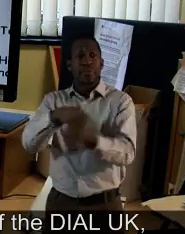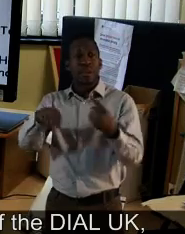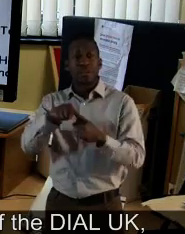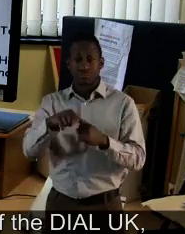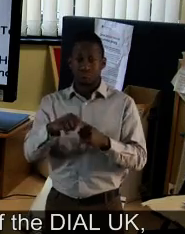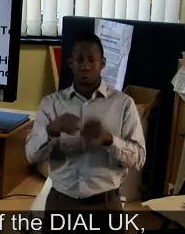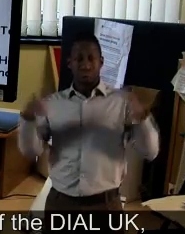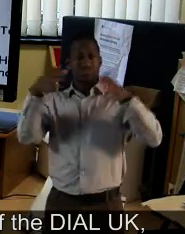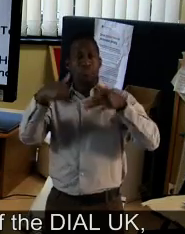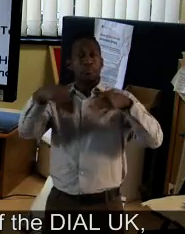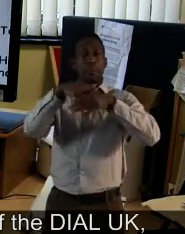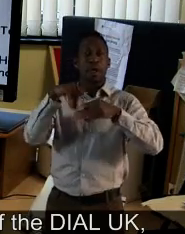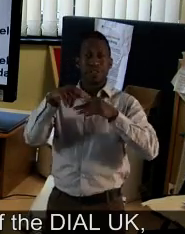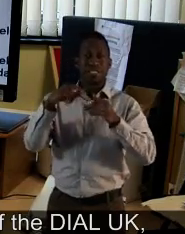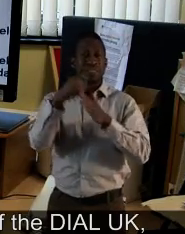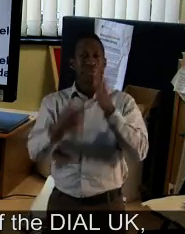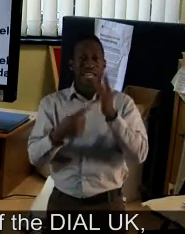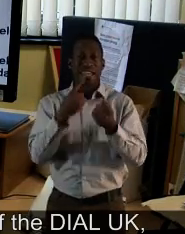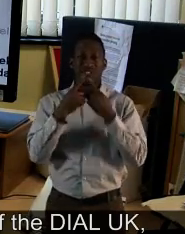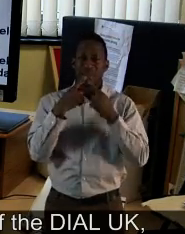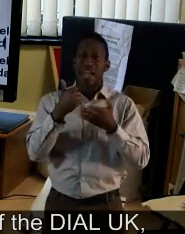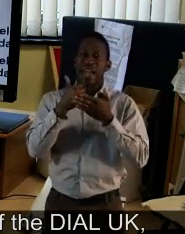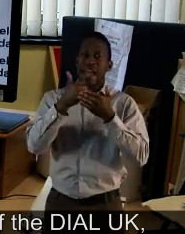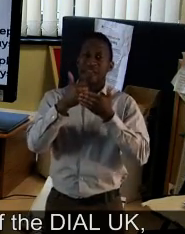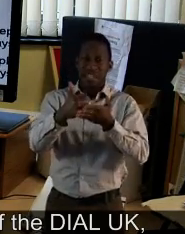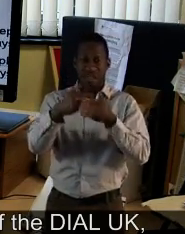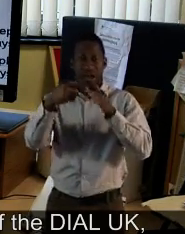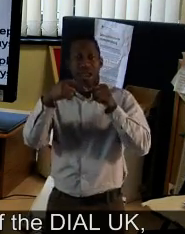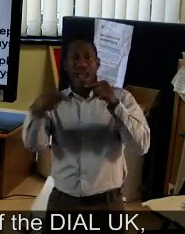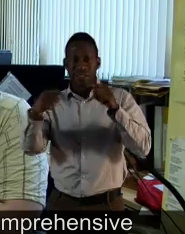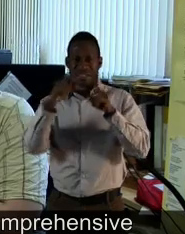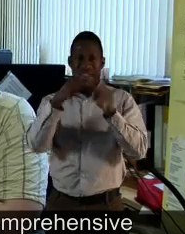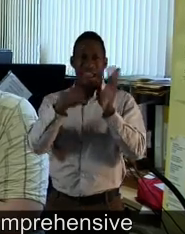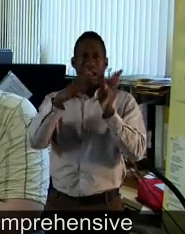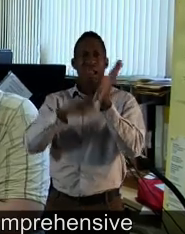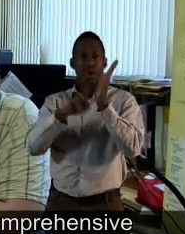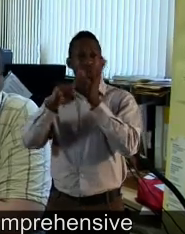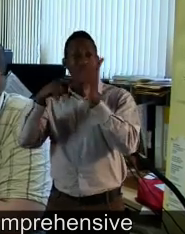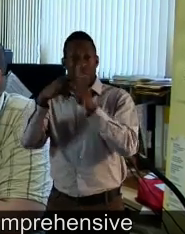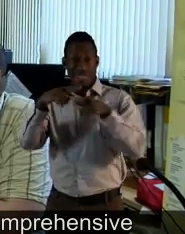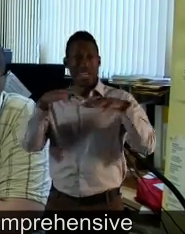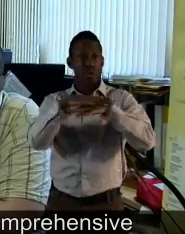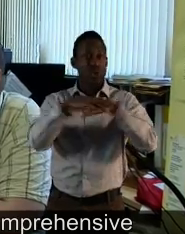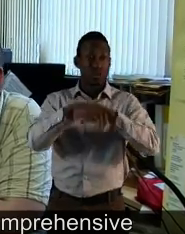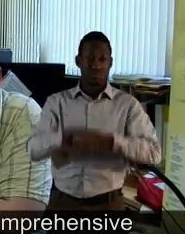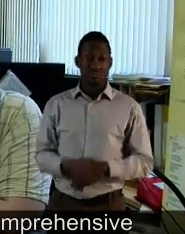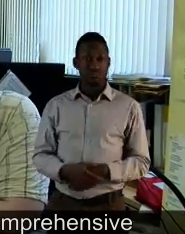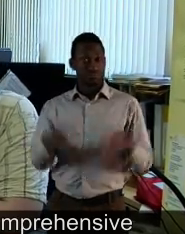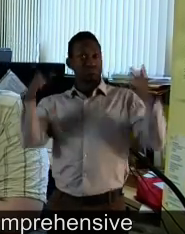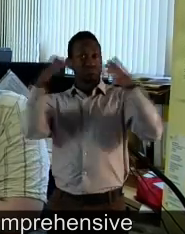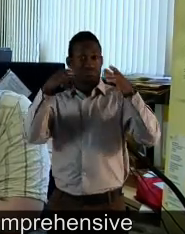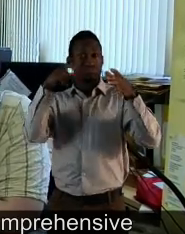Dial UK Disability Information Advice Line network. Dial UK identified a need